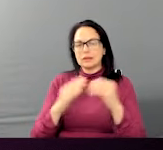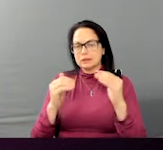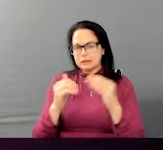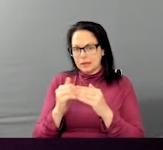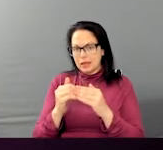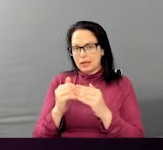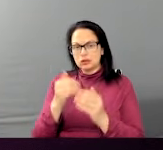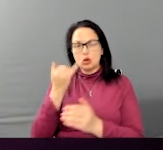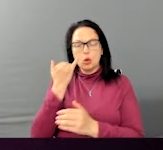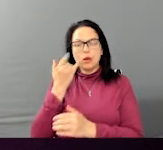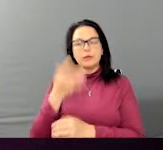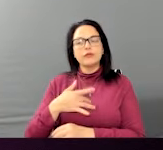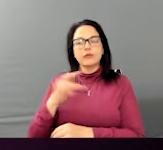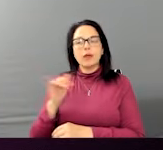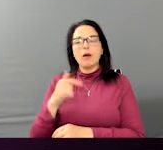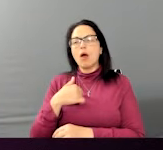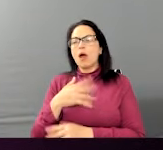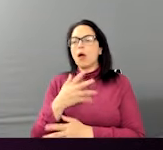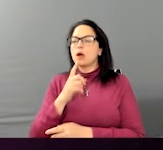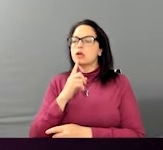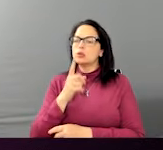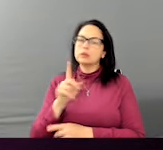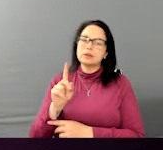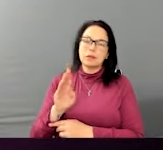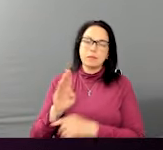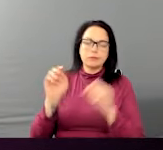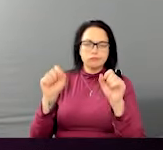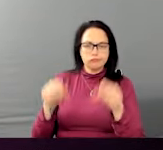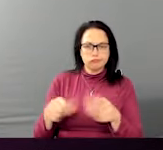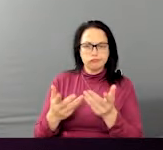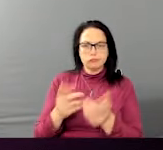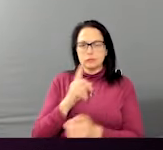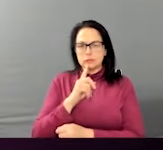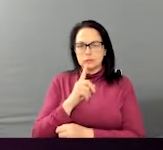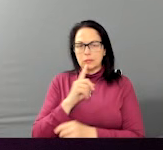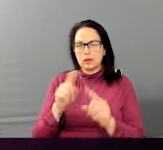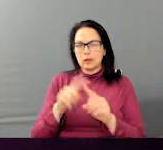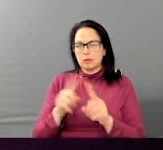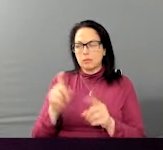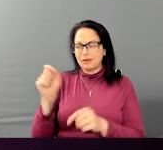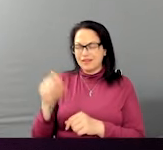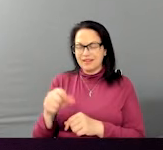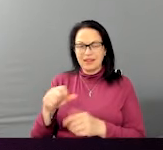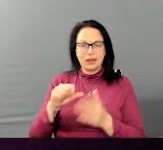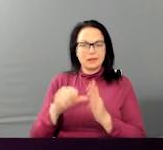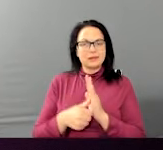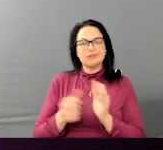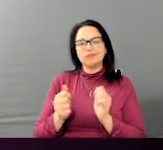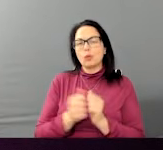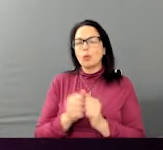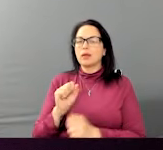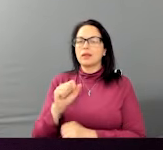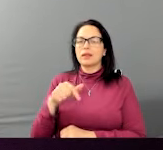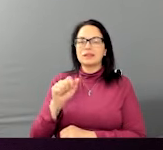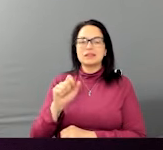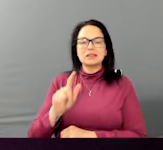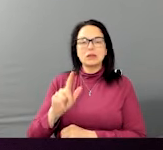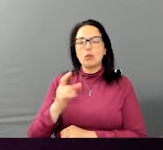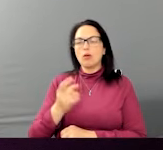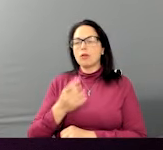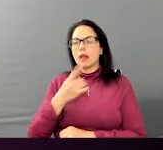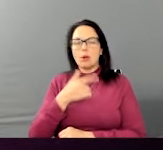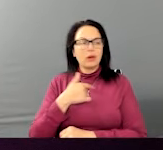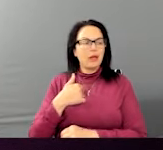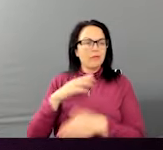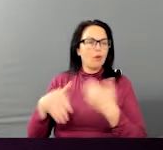really like, oh, I want a real database, then yeah, you totally can. But yeah, I'm really impressed by SQLite. But we have all the testing tools.